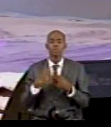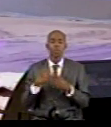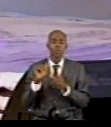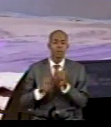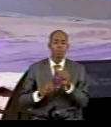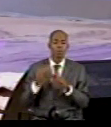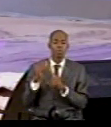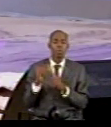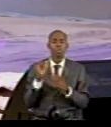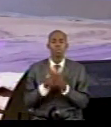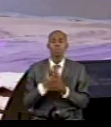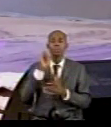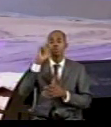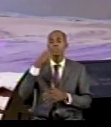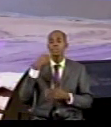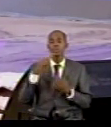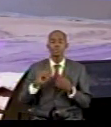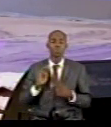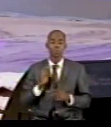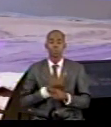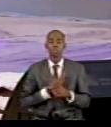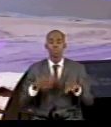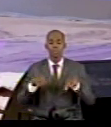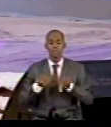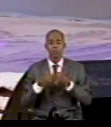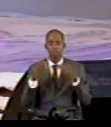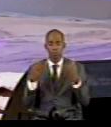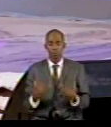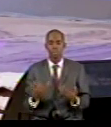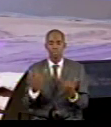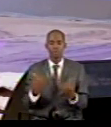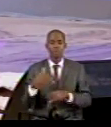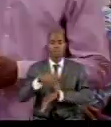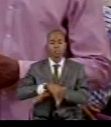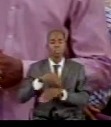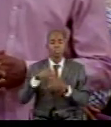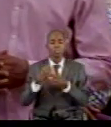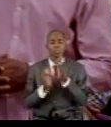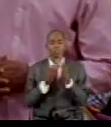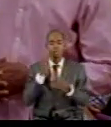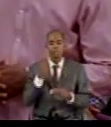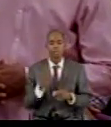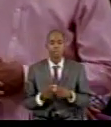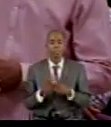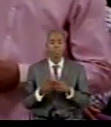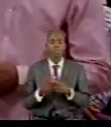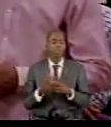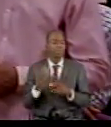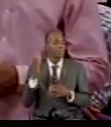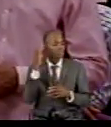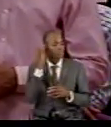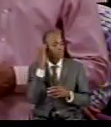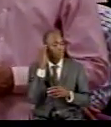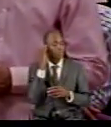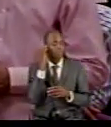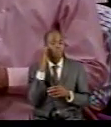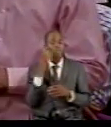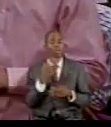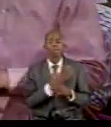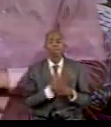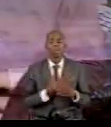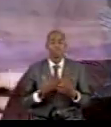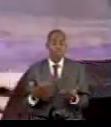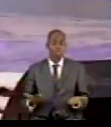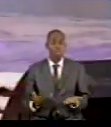you speak to us, even tonight, in Jesus' name. Here and in all the